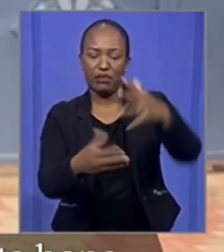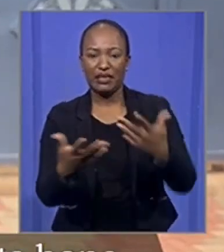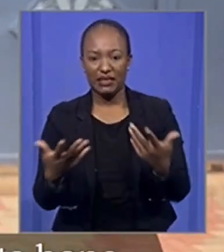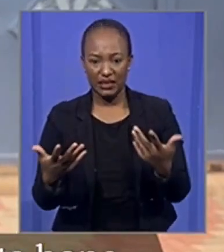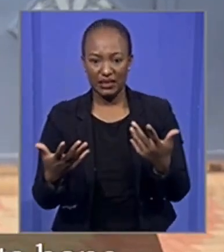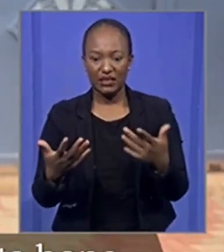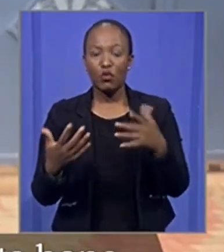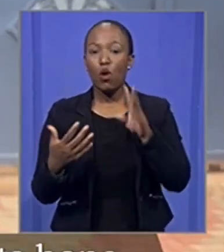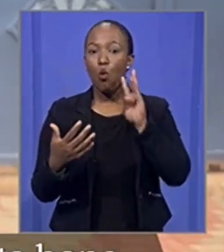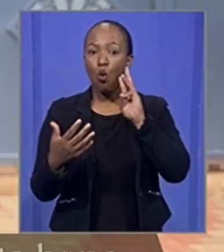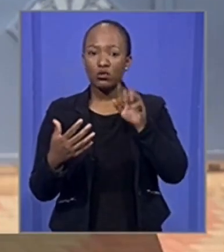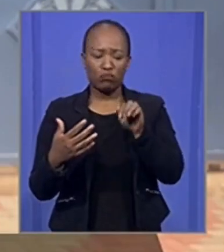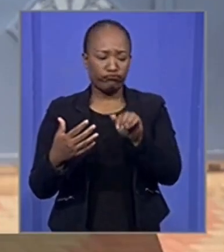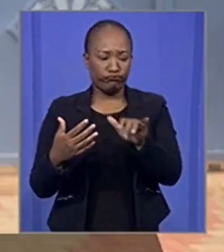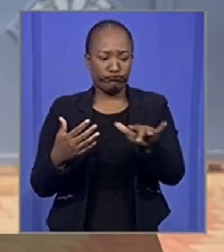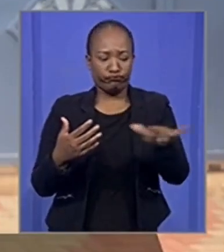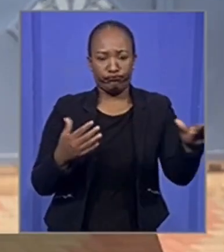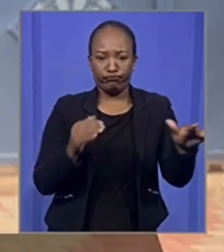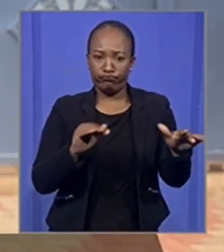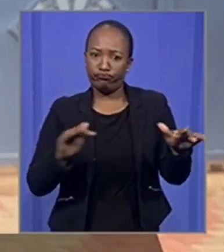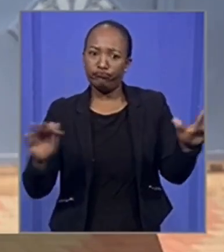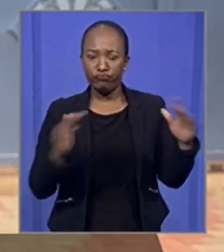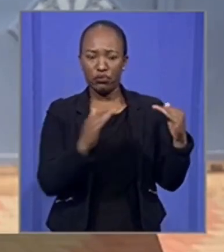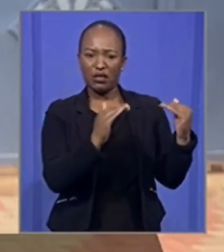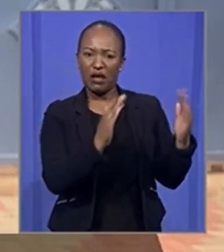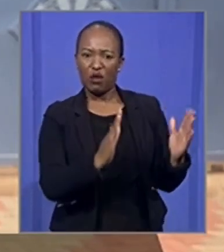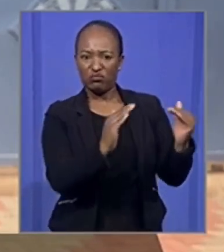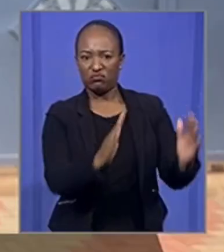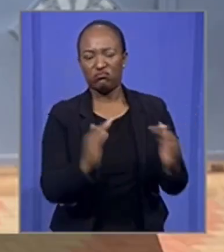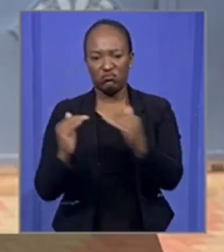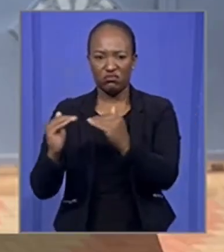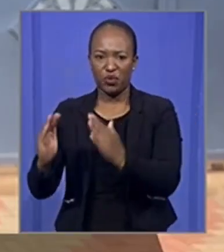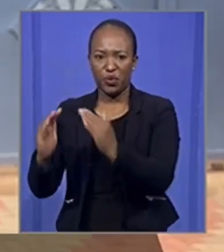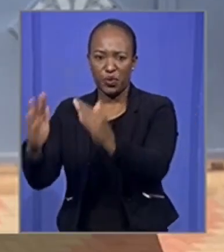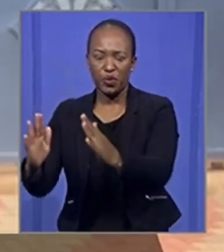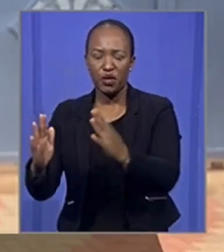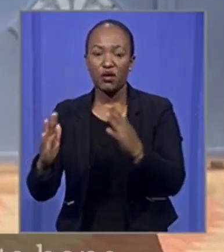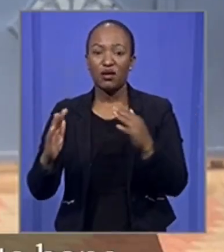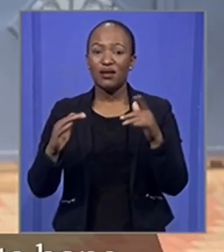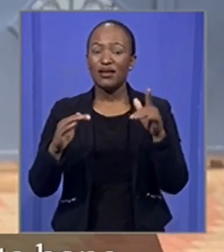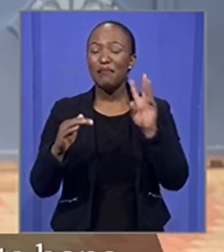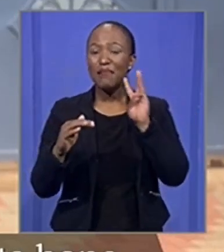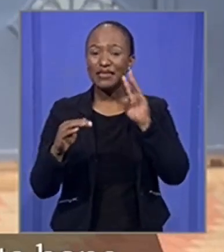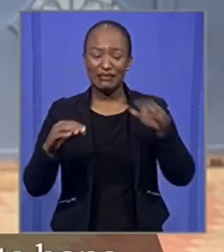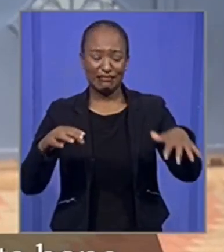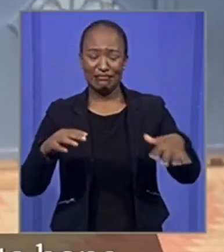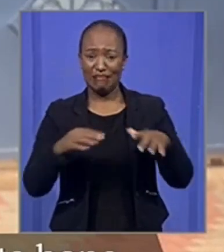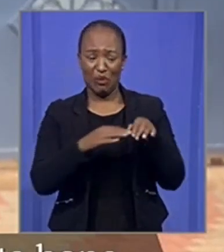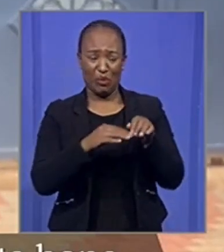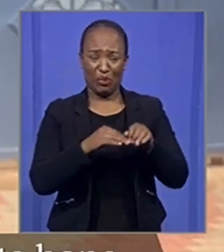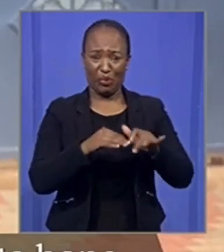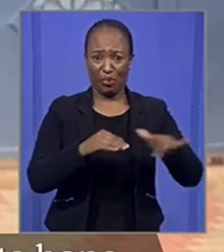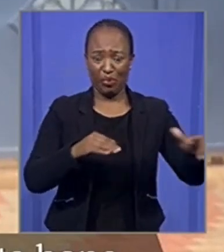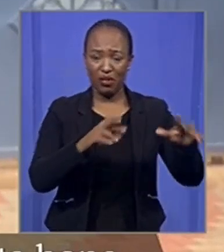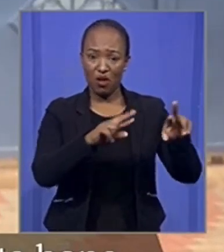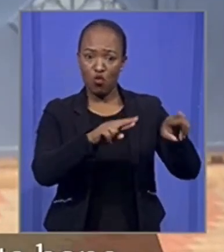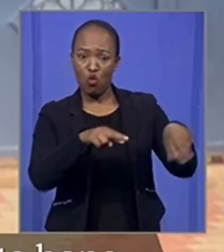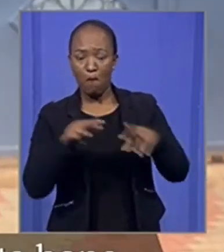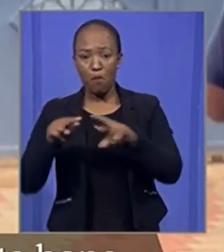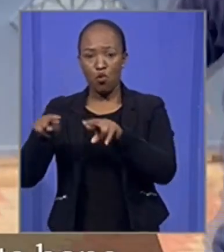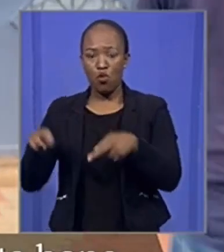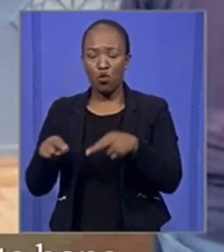bone motlholo re sente go bona e sa le re dula mo metsi a tsena ka dikaboreng mepete